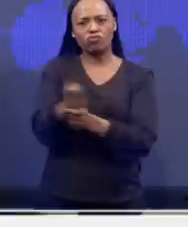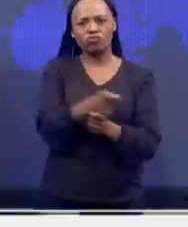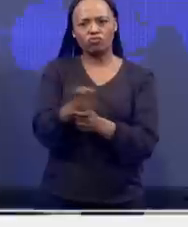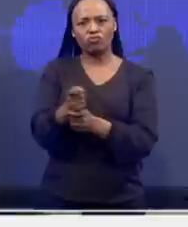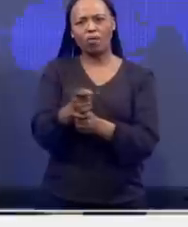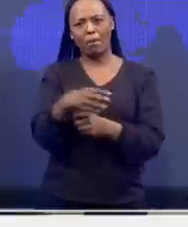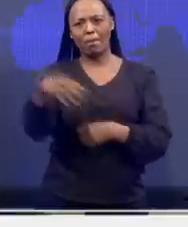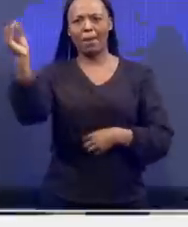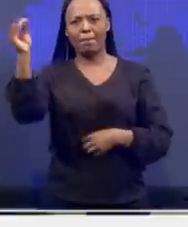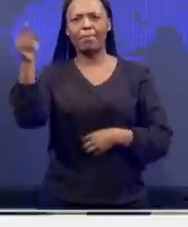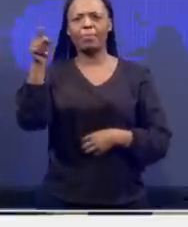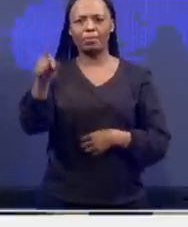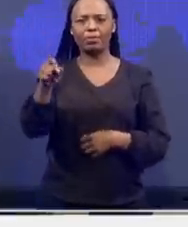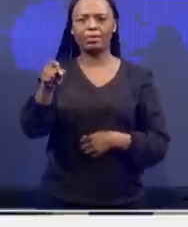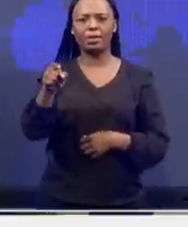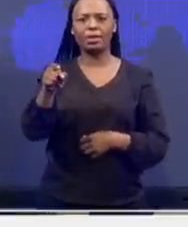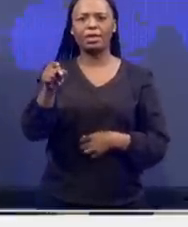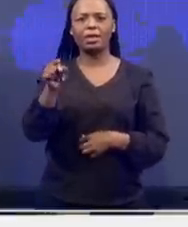left, but